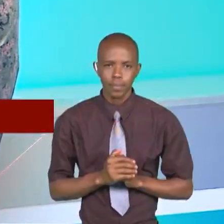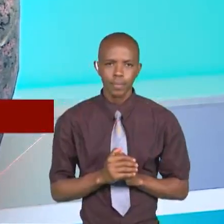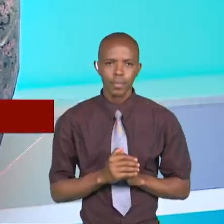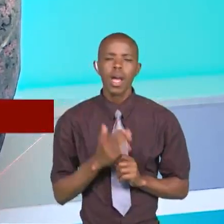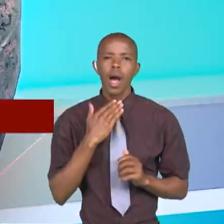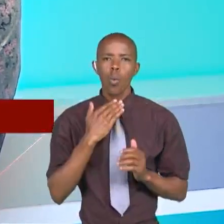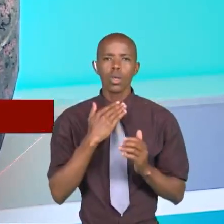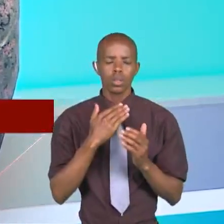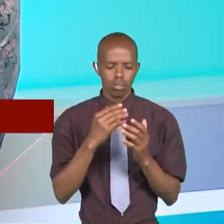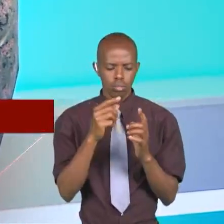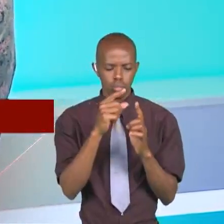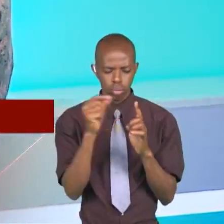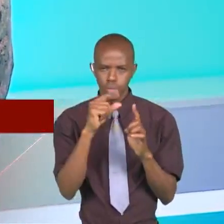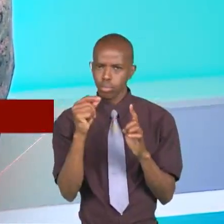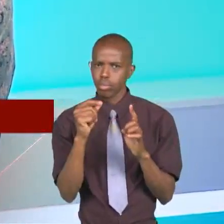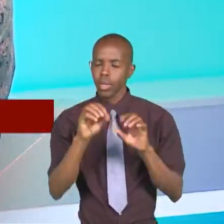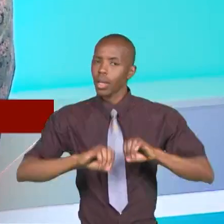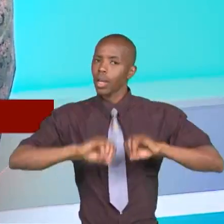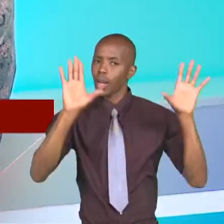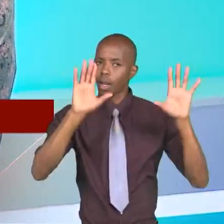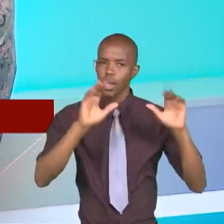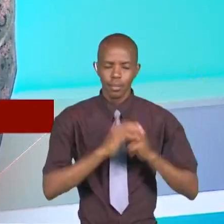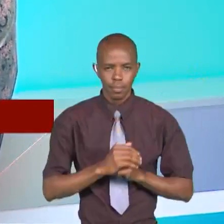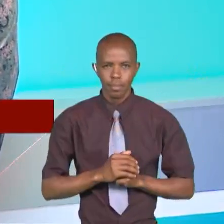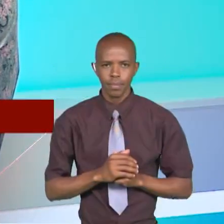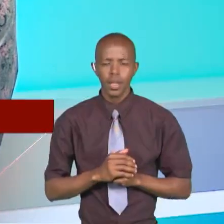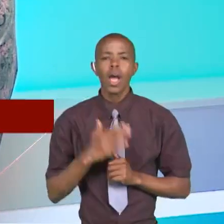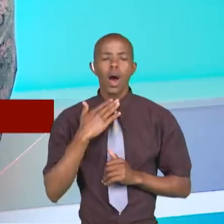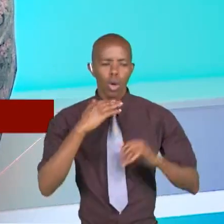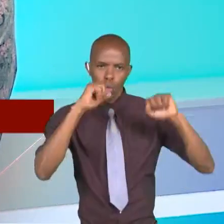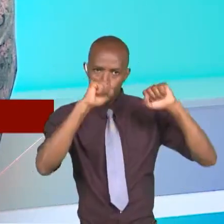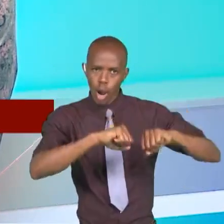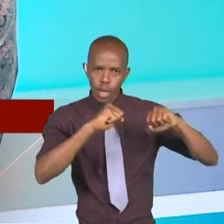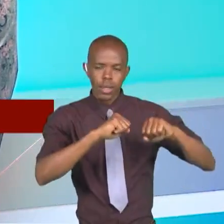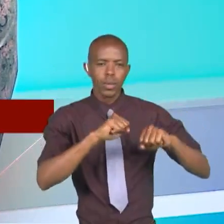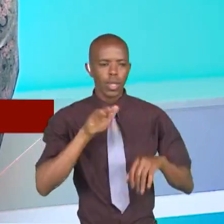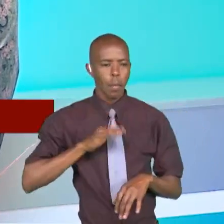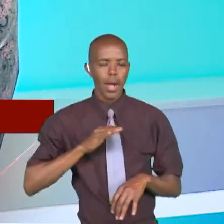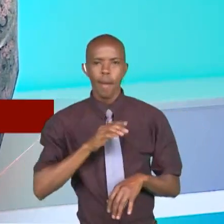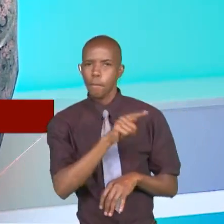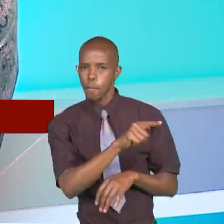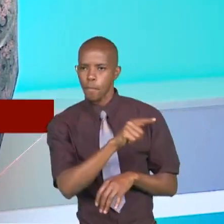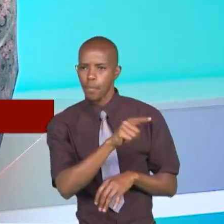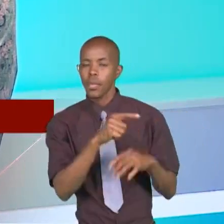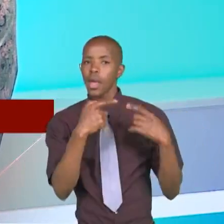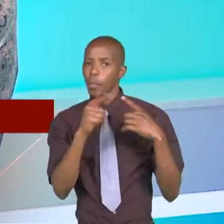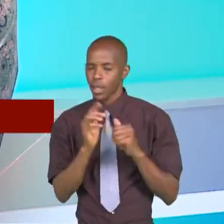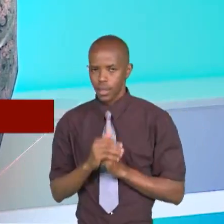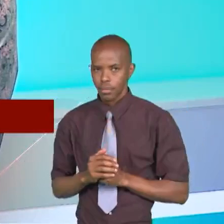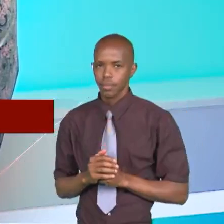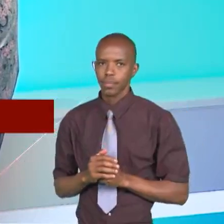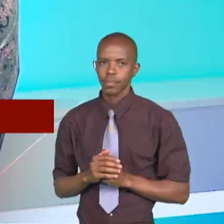this very clear. I really want to concur with the madam, but I just want also to have a reservation in one